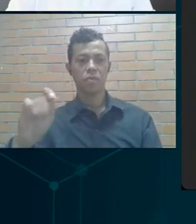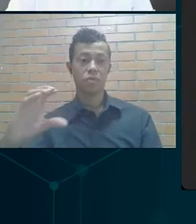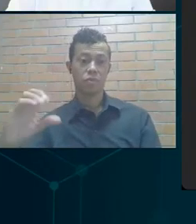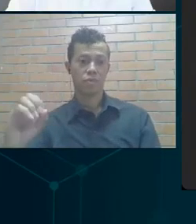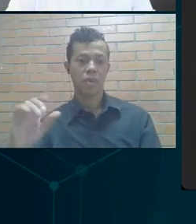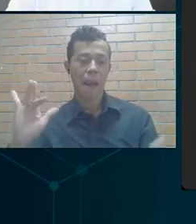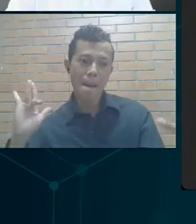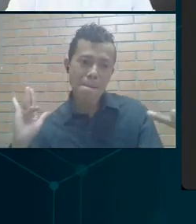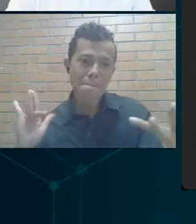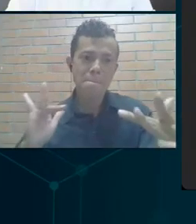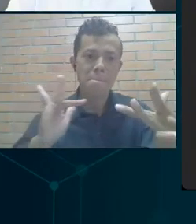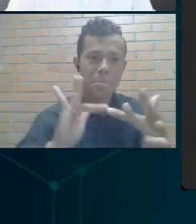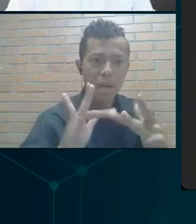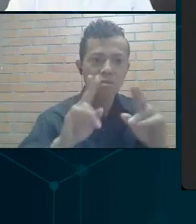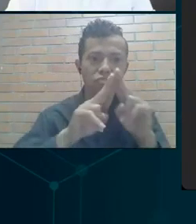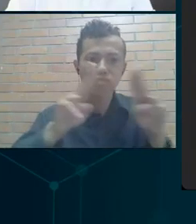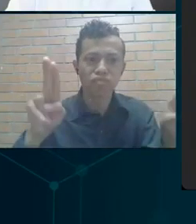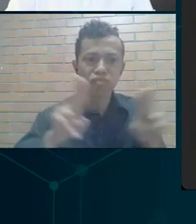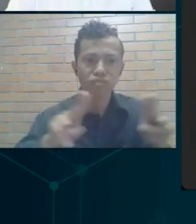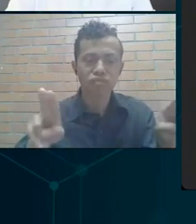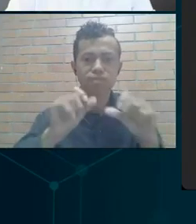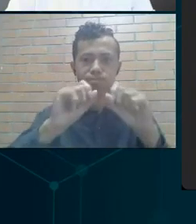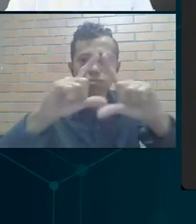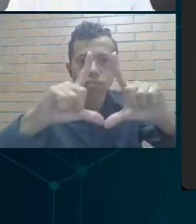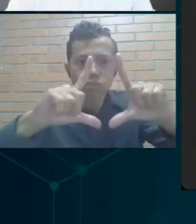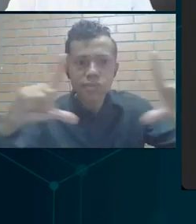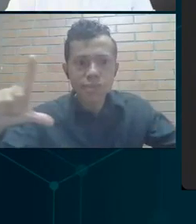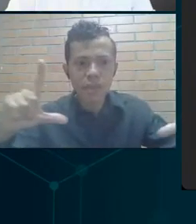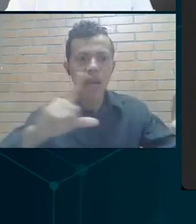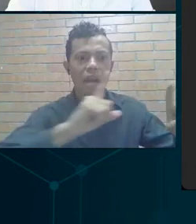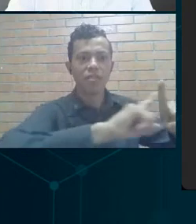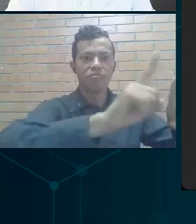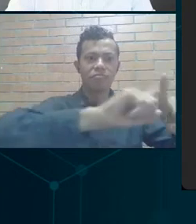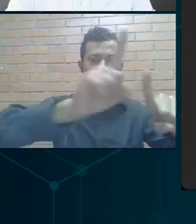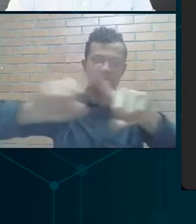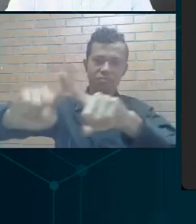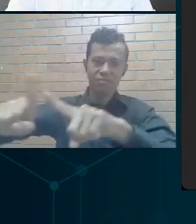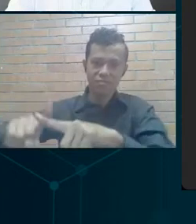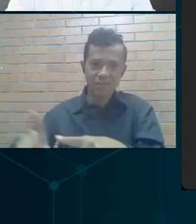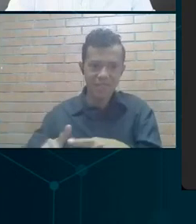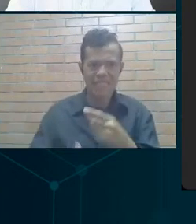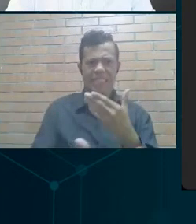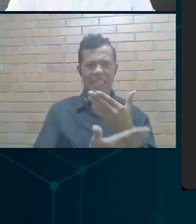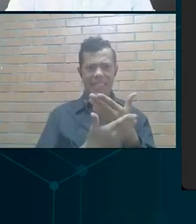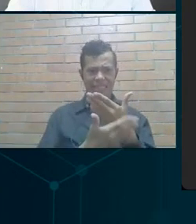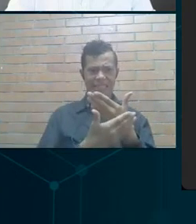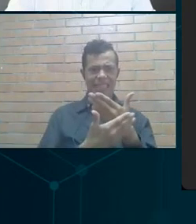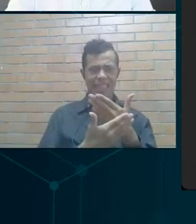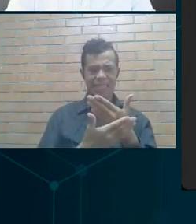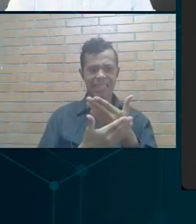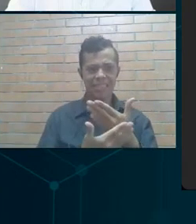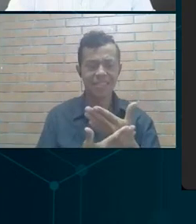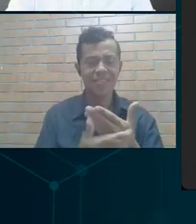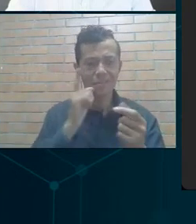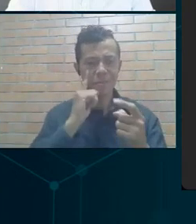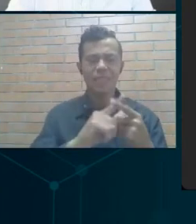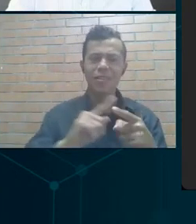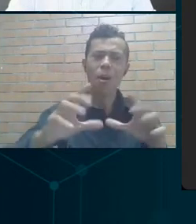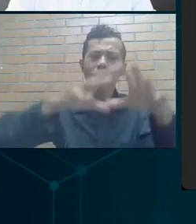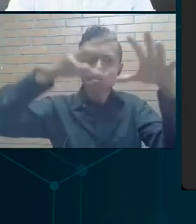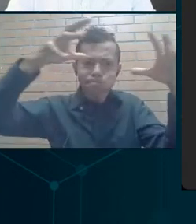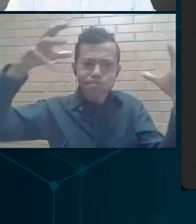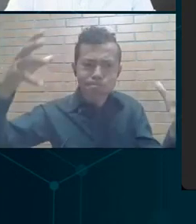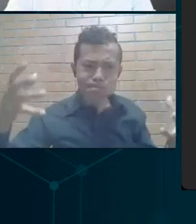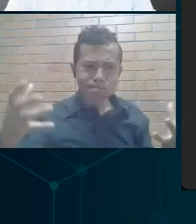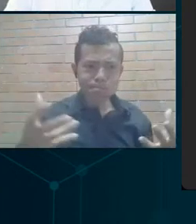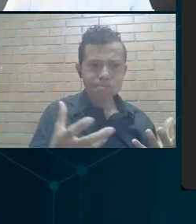address any device across the world. We can talk to a camera in Beijing just as easily as we're talking